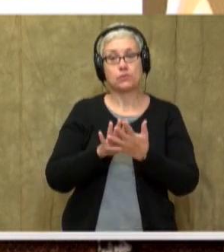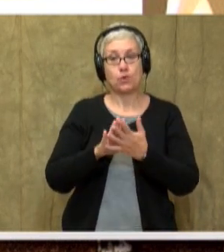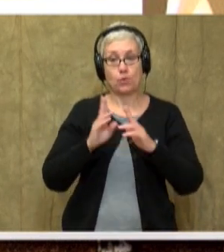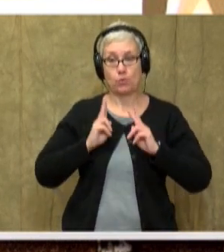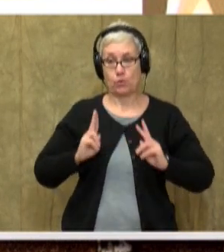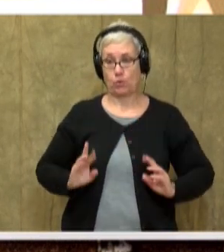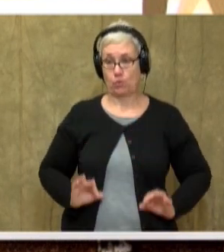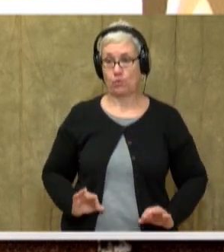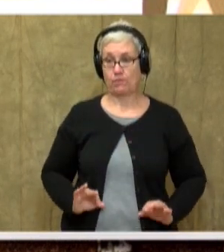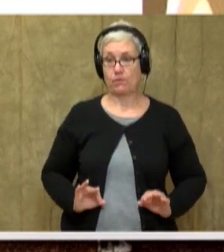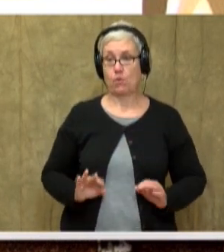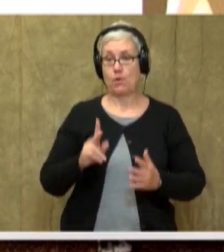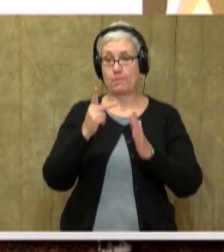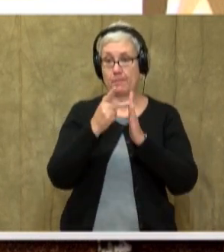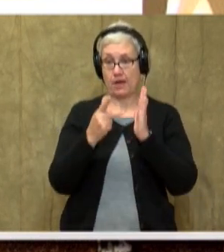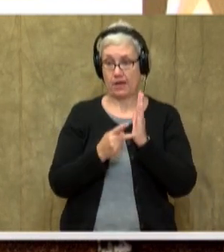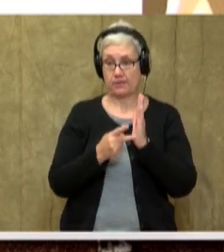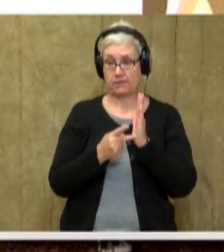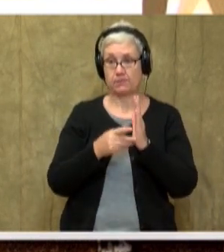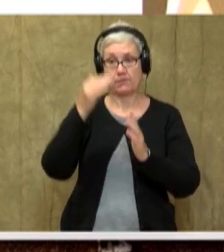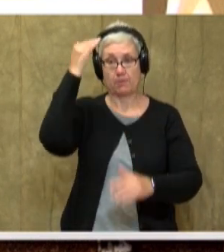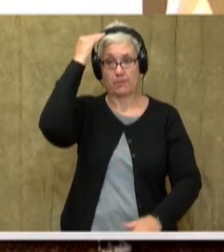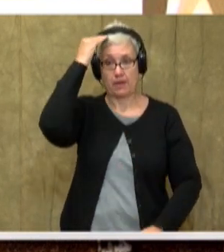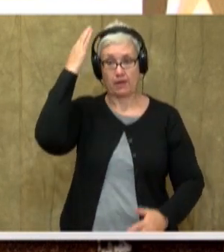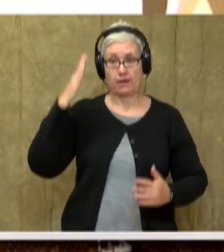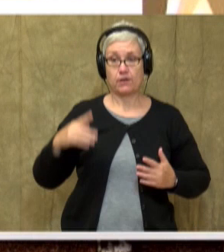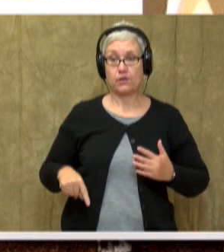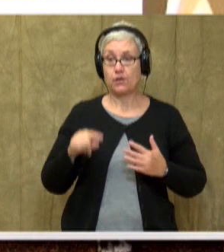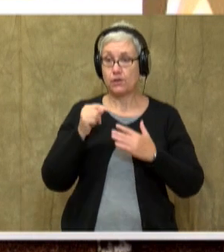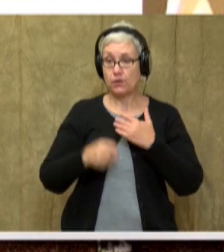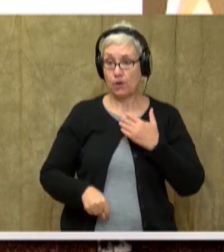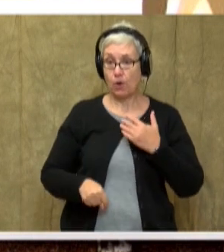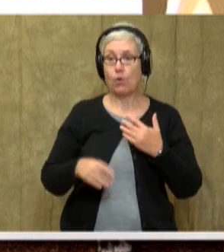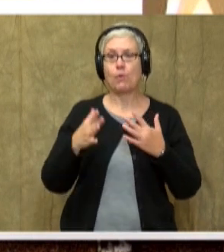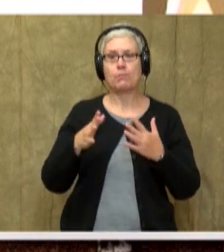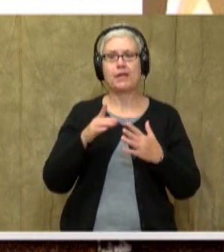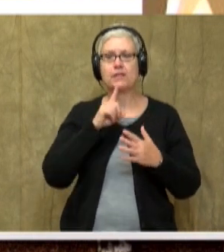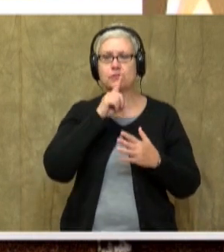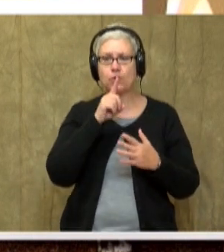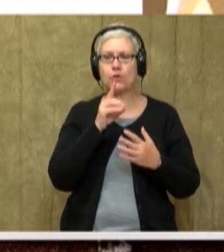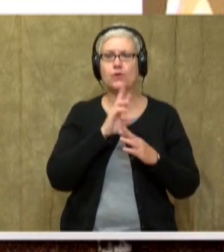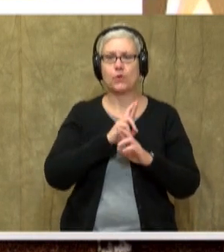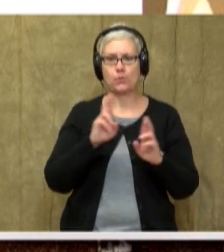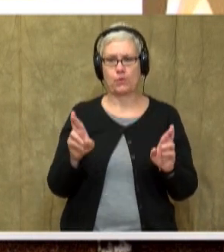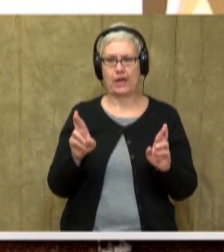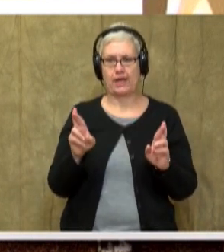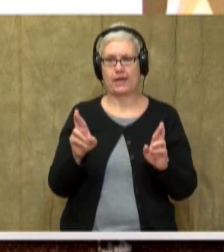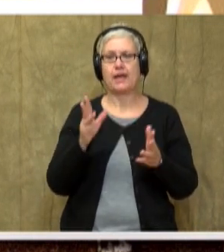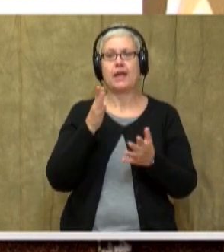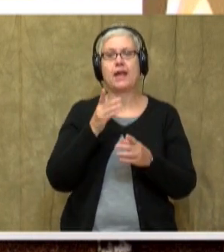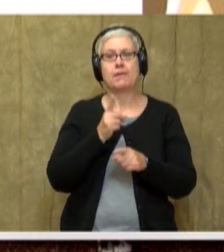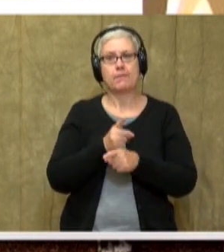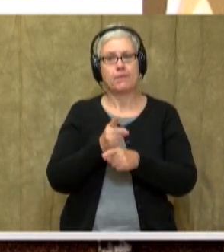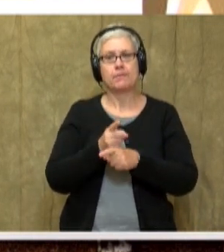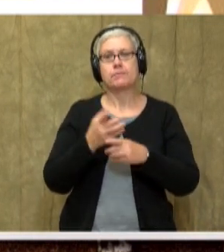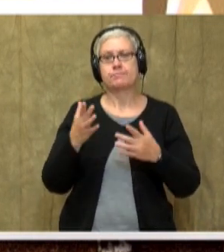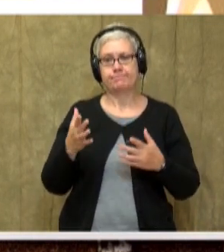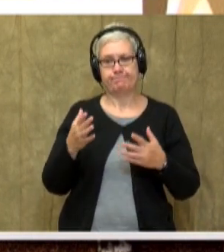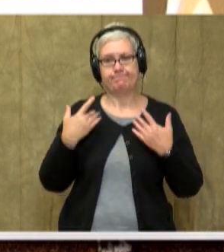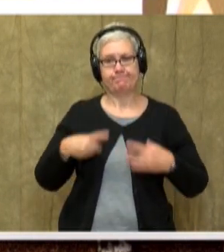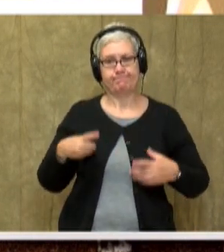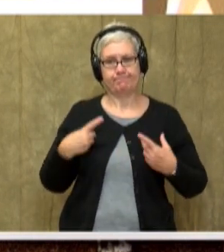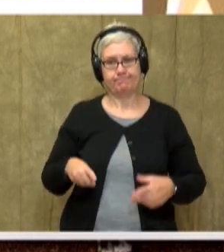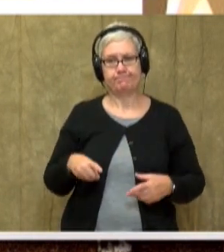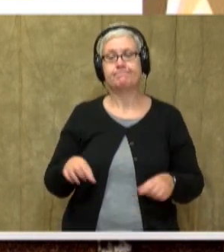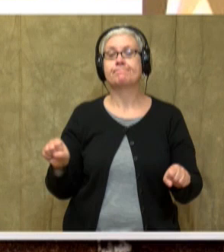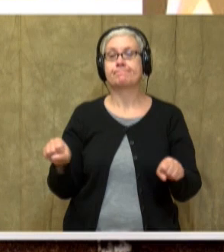policy. Make sure that you are prepared from head to toe with whatever you need to be properly dressed in uniform. That's from the